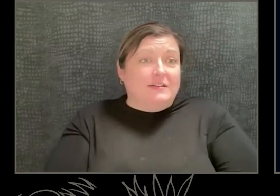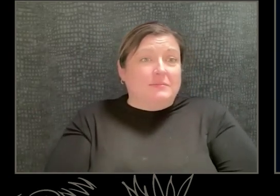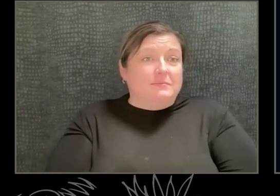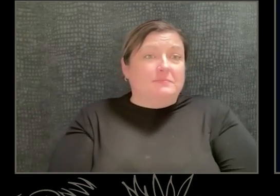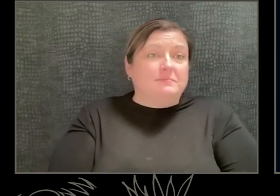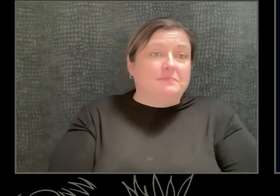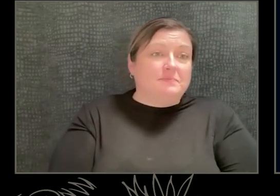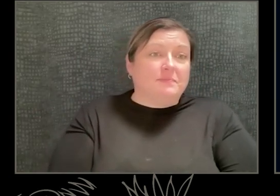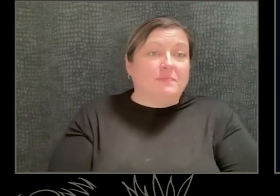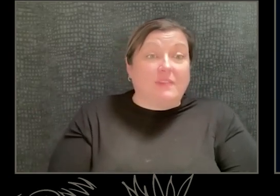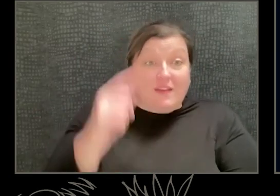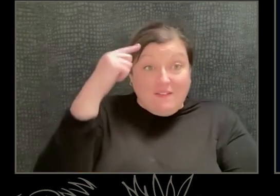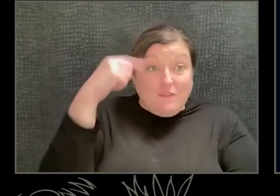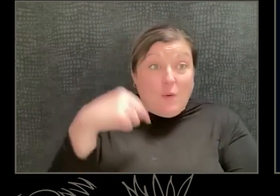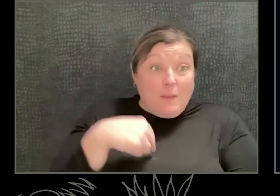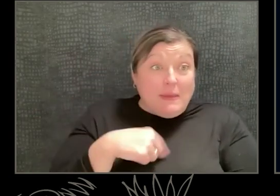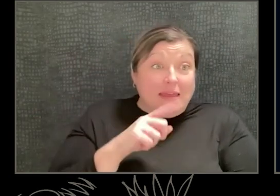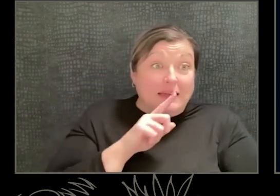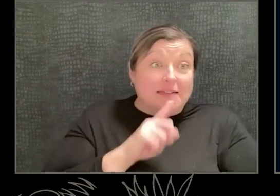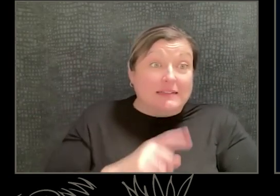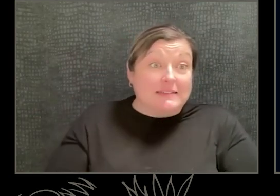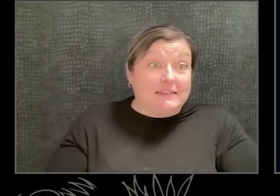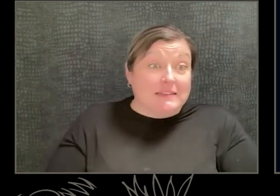At least for me it is.